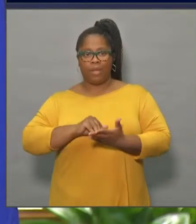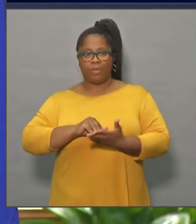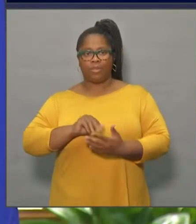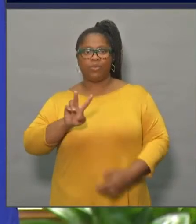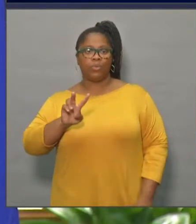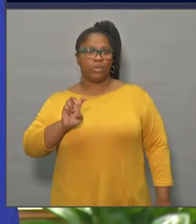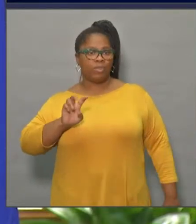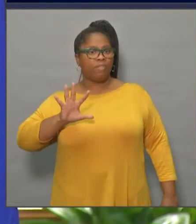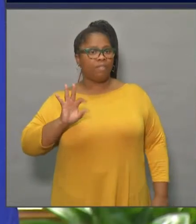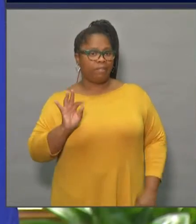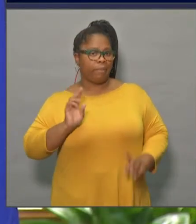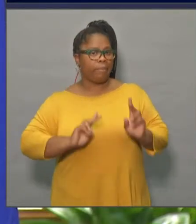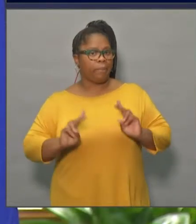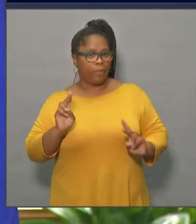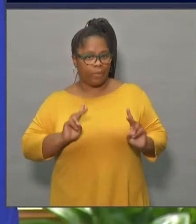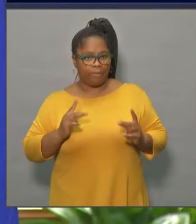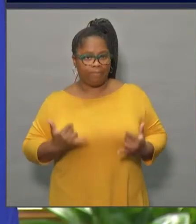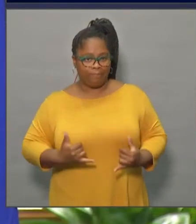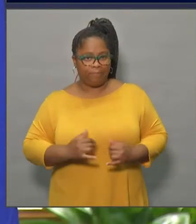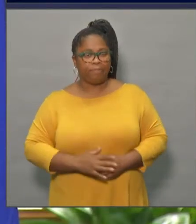36,259 people. The